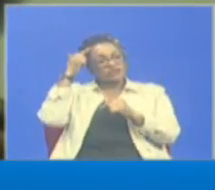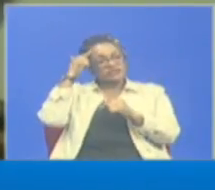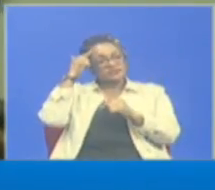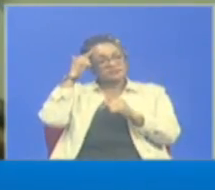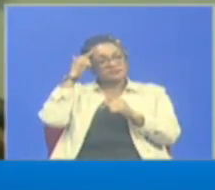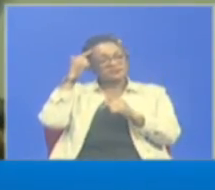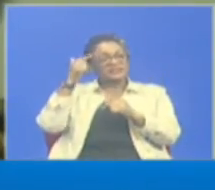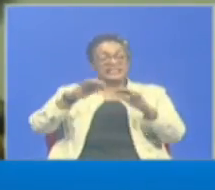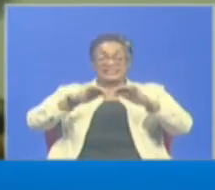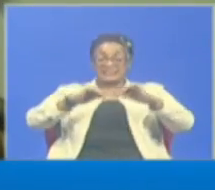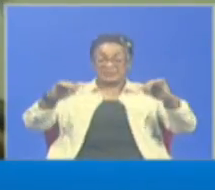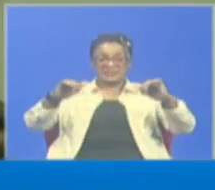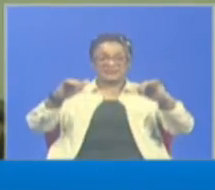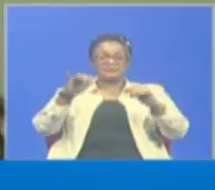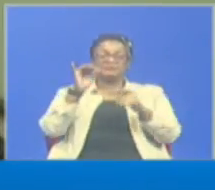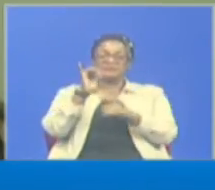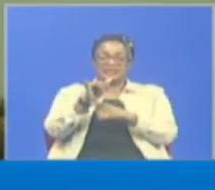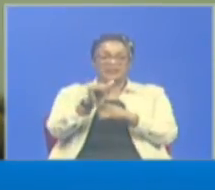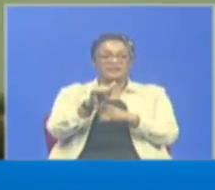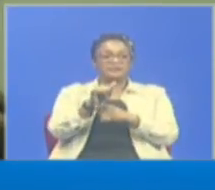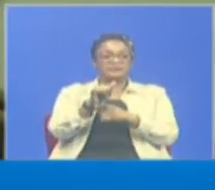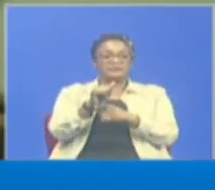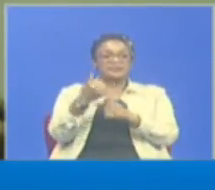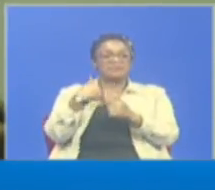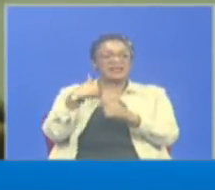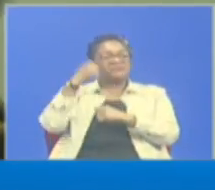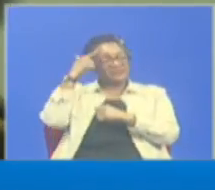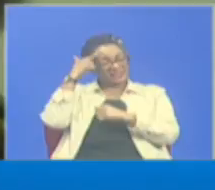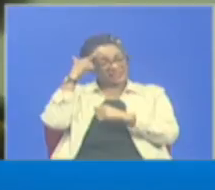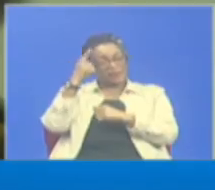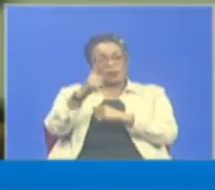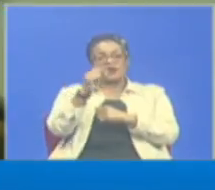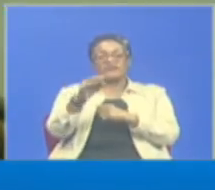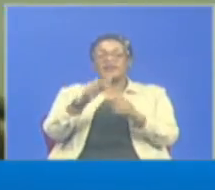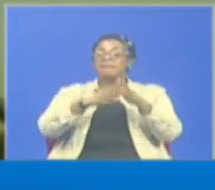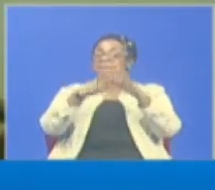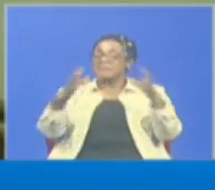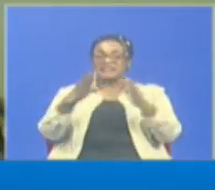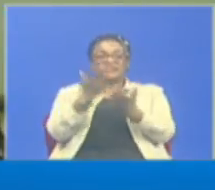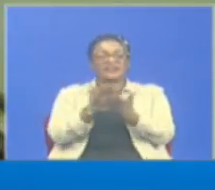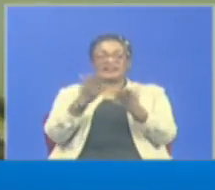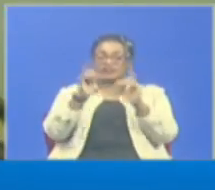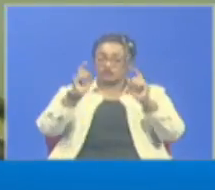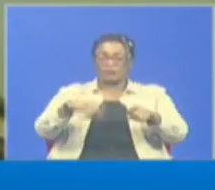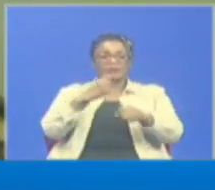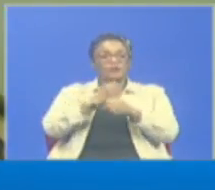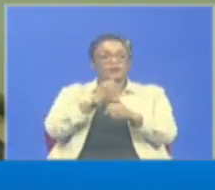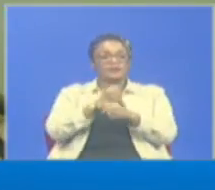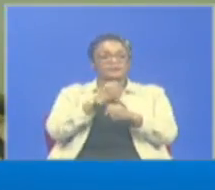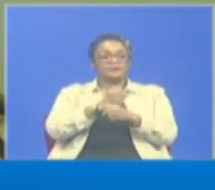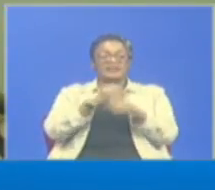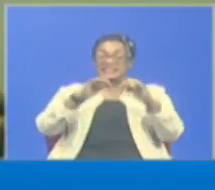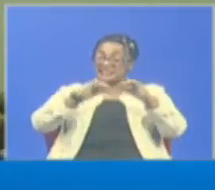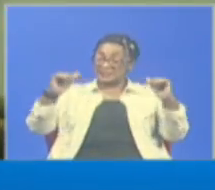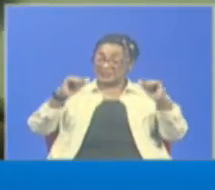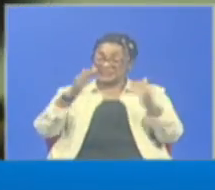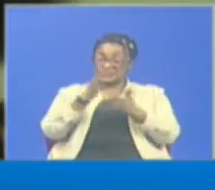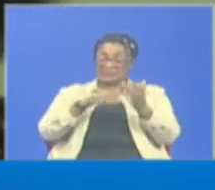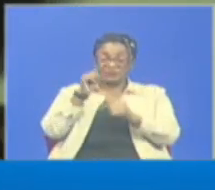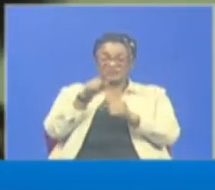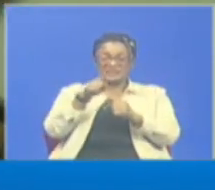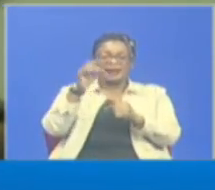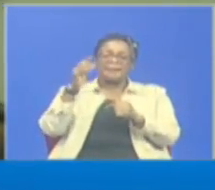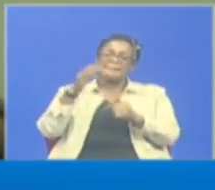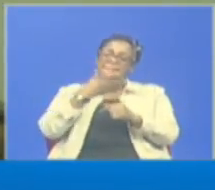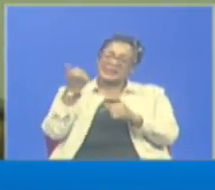separated a budget for that. I'm thinking that one of the major things that some of the women reps should be doing is separating some of this money. It should have been priority number